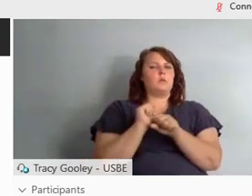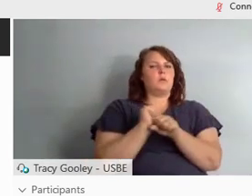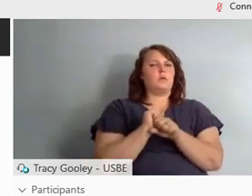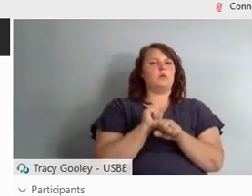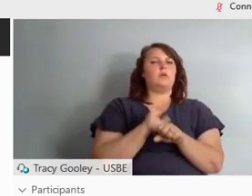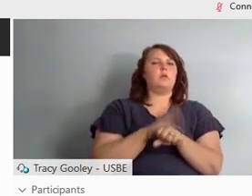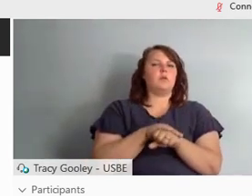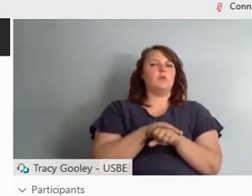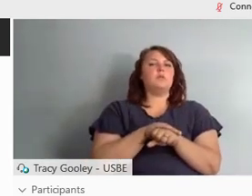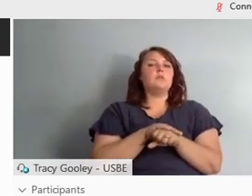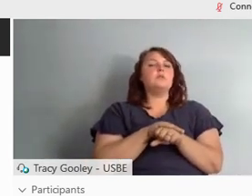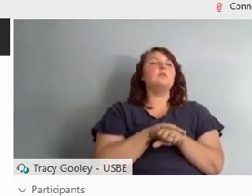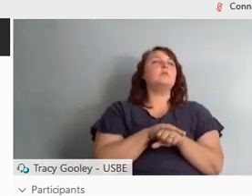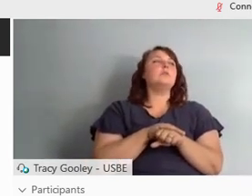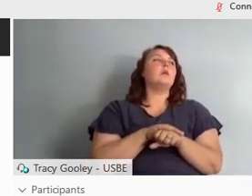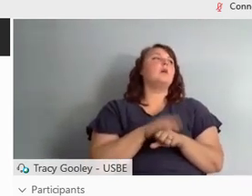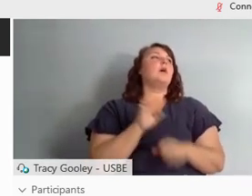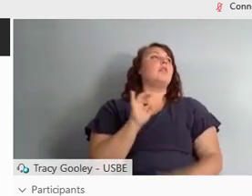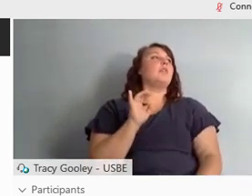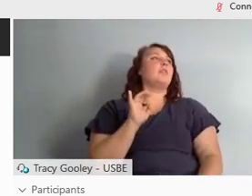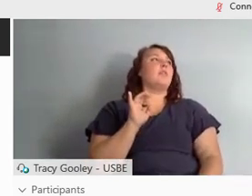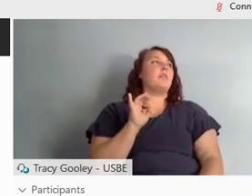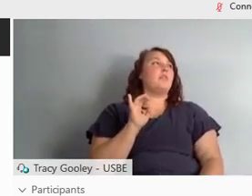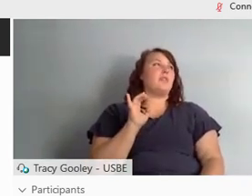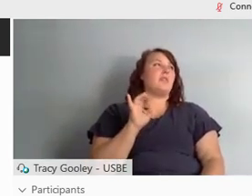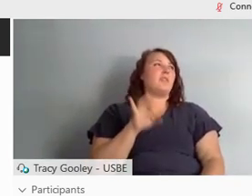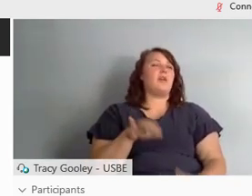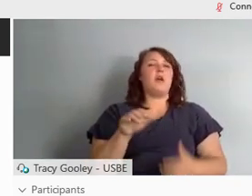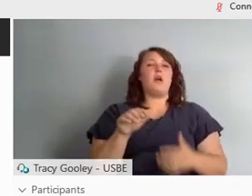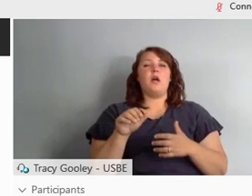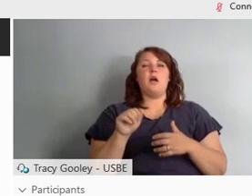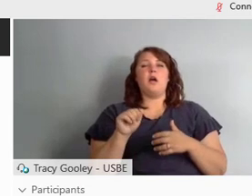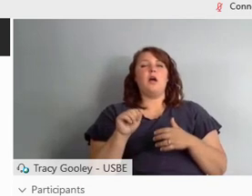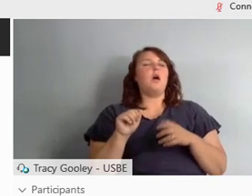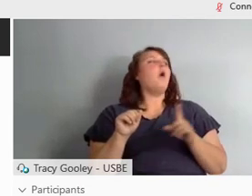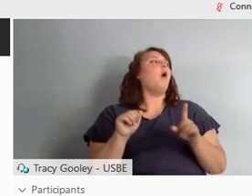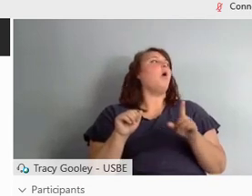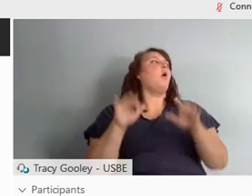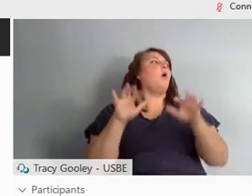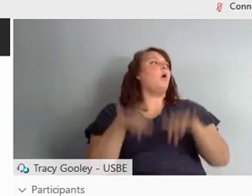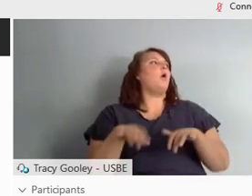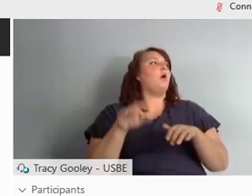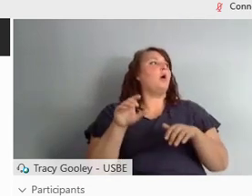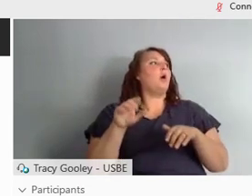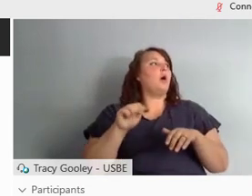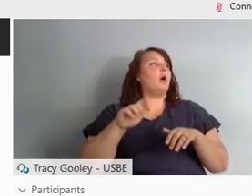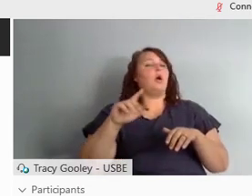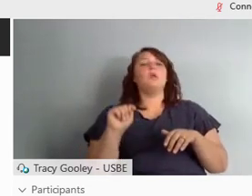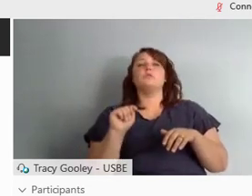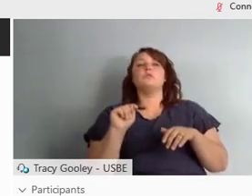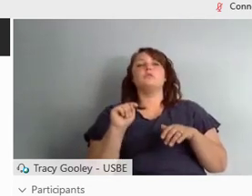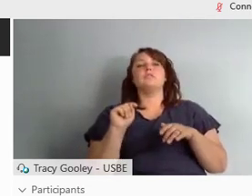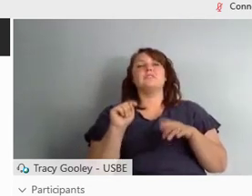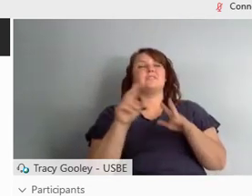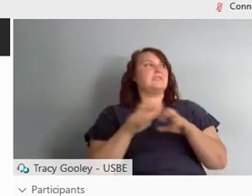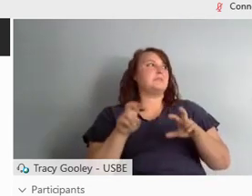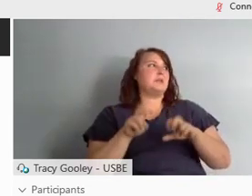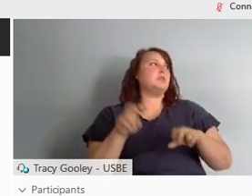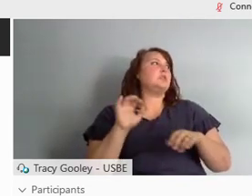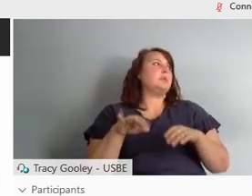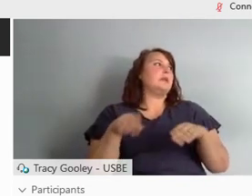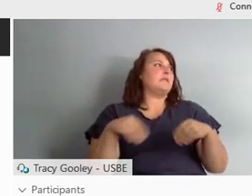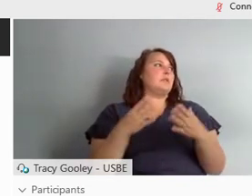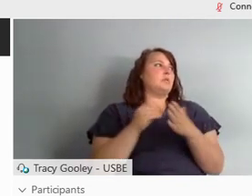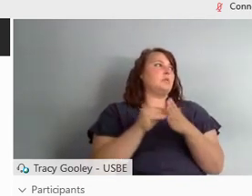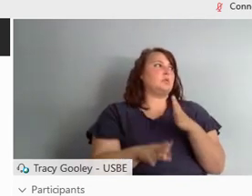So should this alternate assessment be given to students after school has started in the classroom so we can observe them during class? So that is a great question, Alicia.